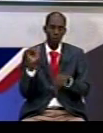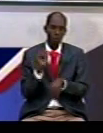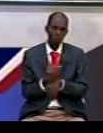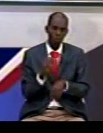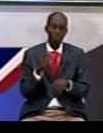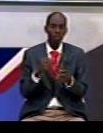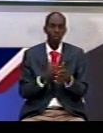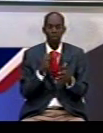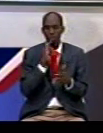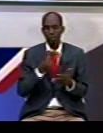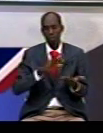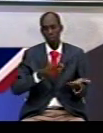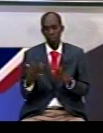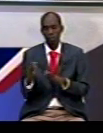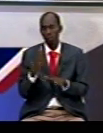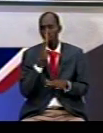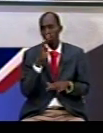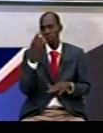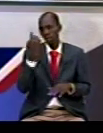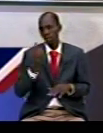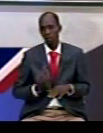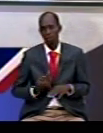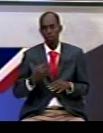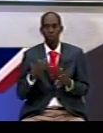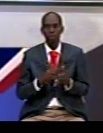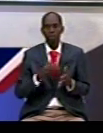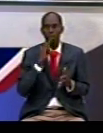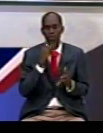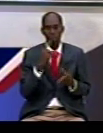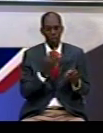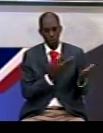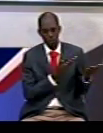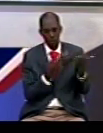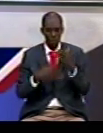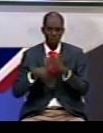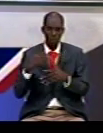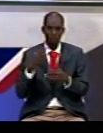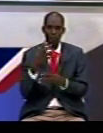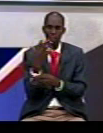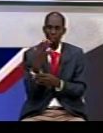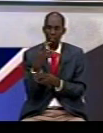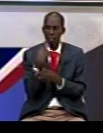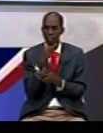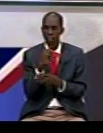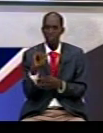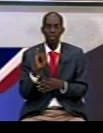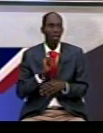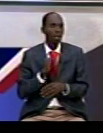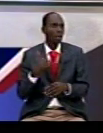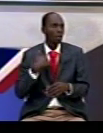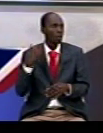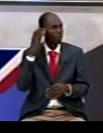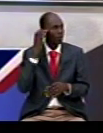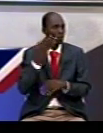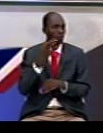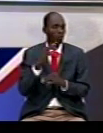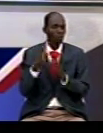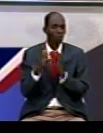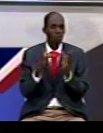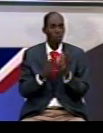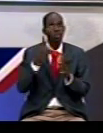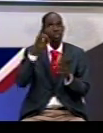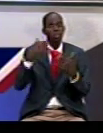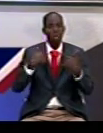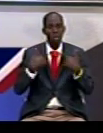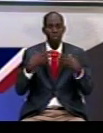dead, being alone. It is a stretching forth of the hand, saying, I have heard of Jesus. He has